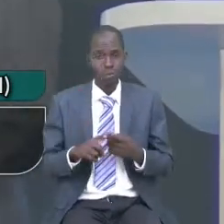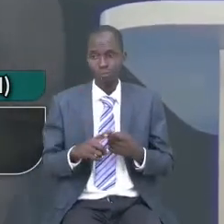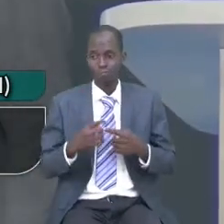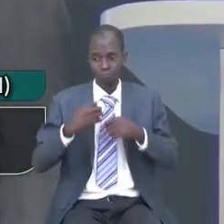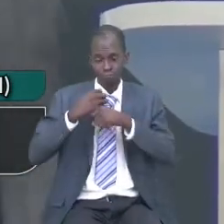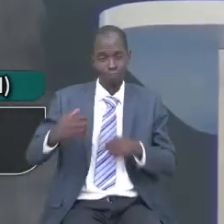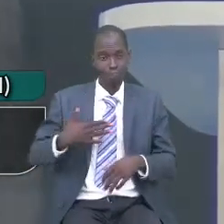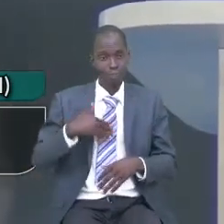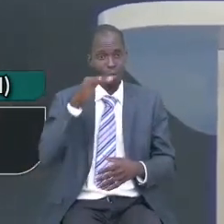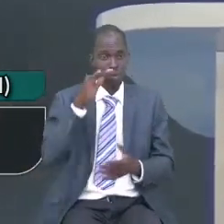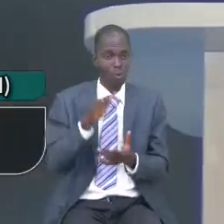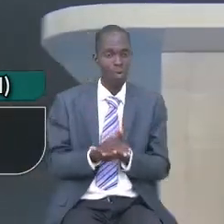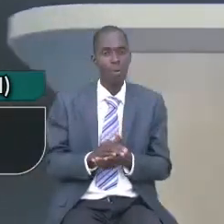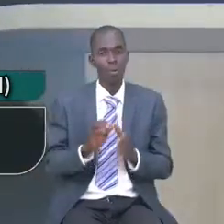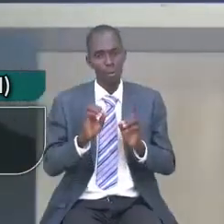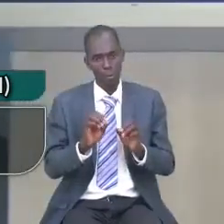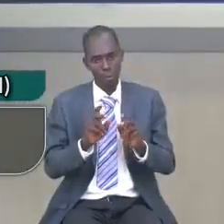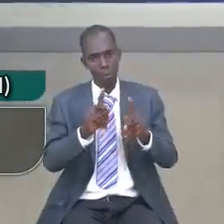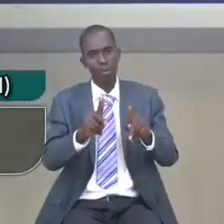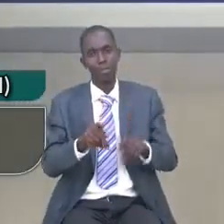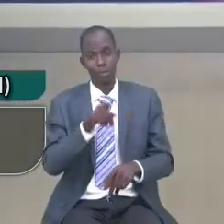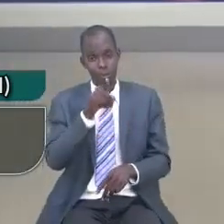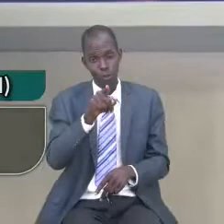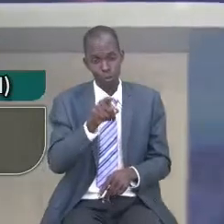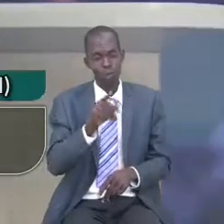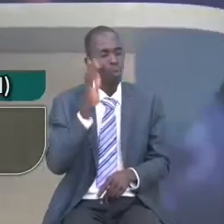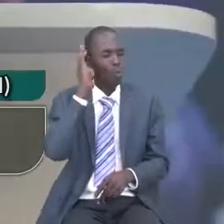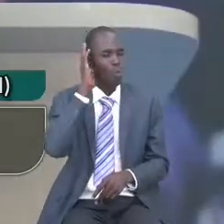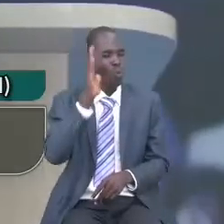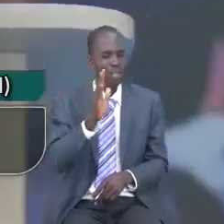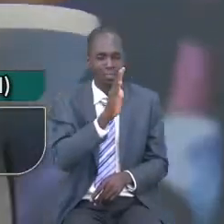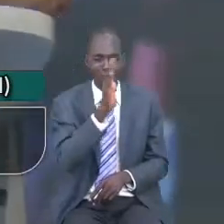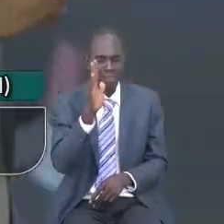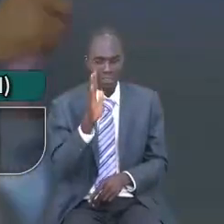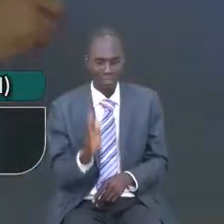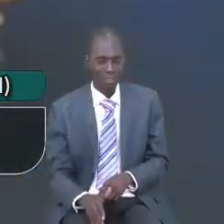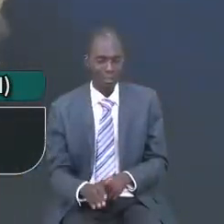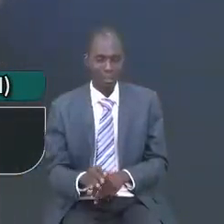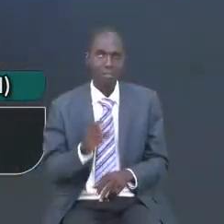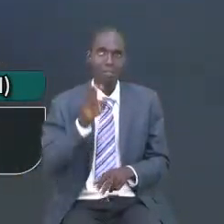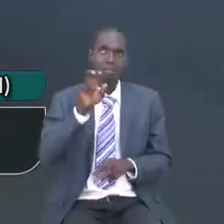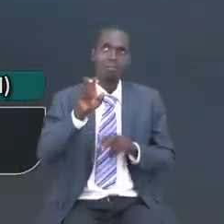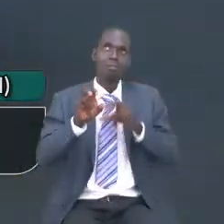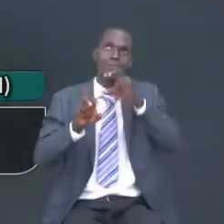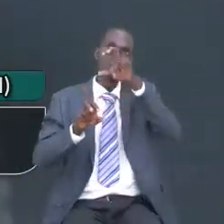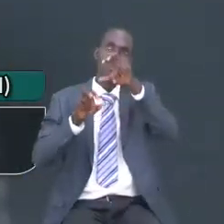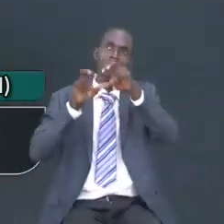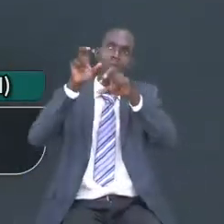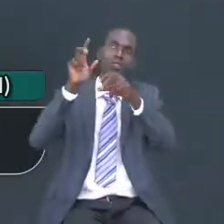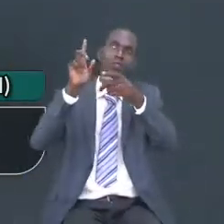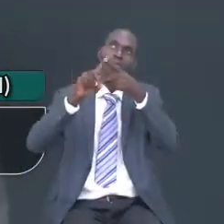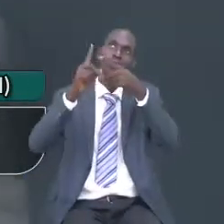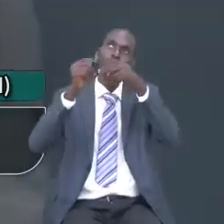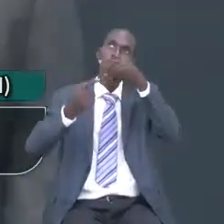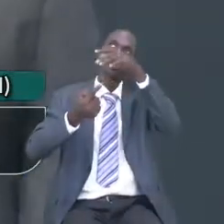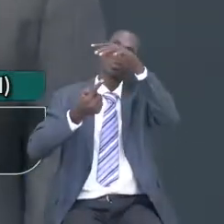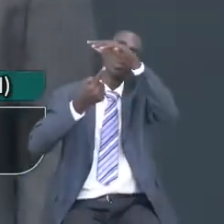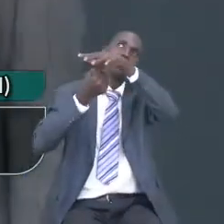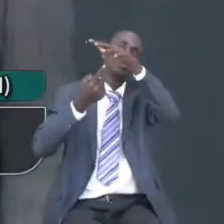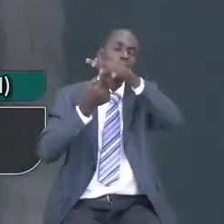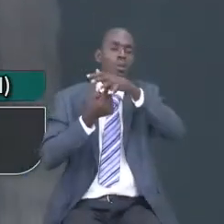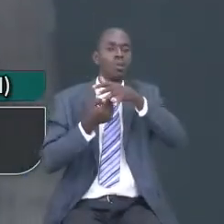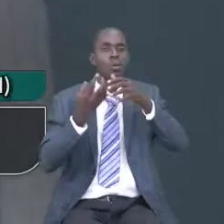all right? You will never climb the ladder of